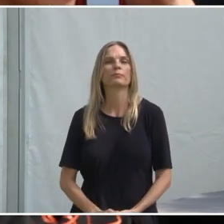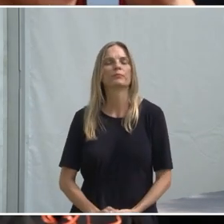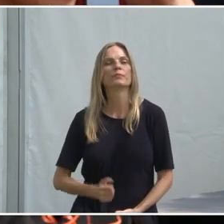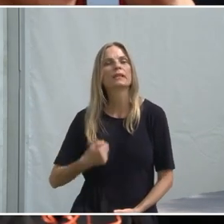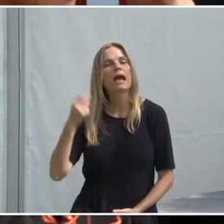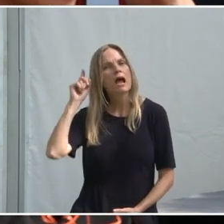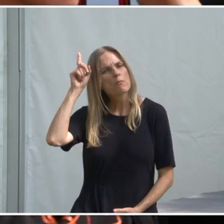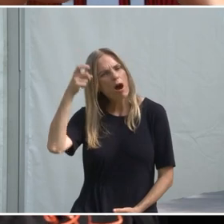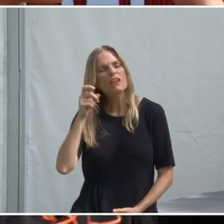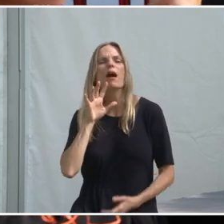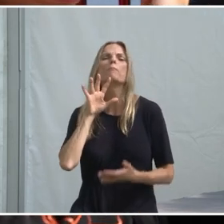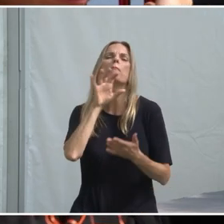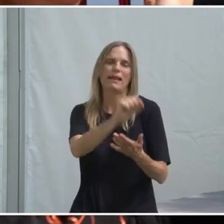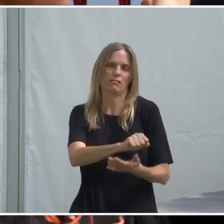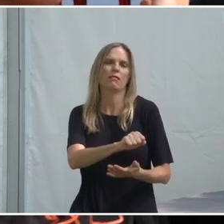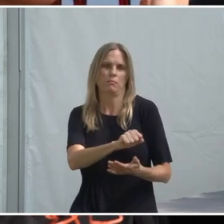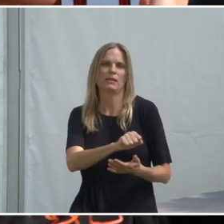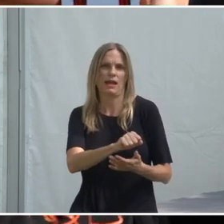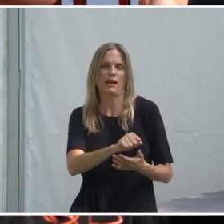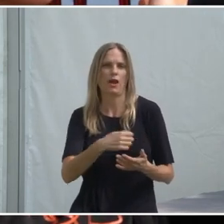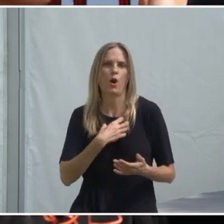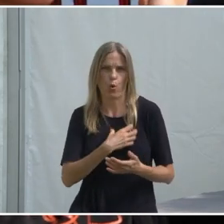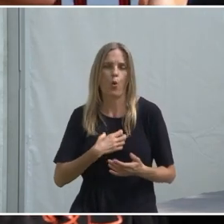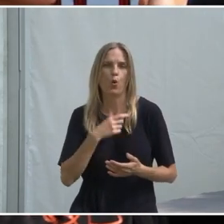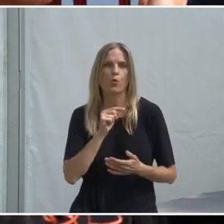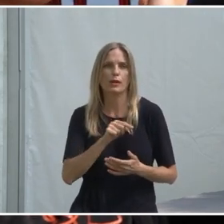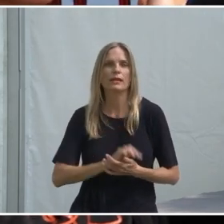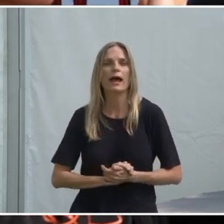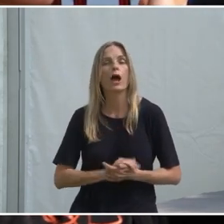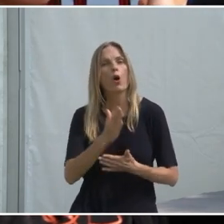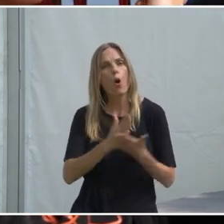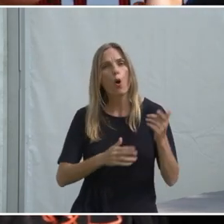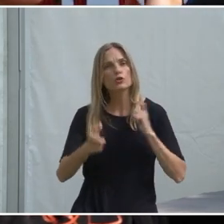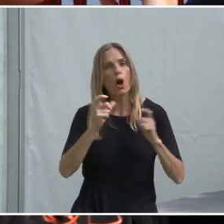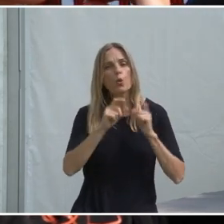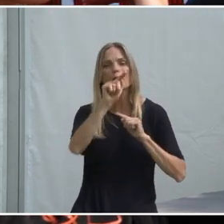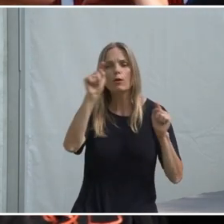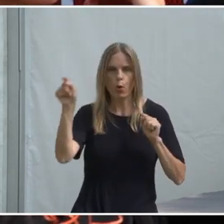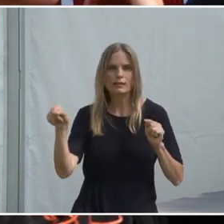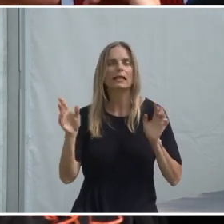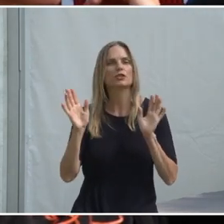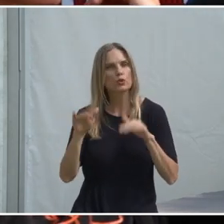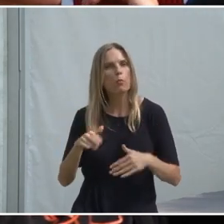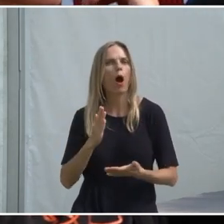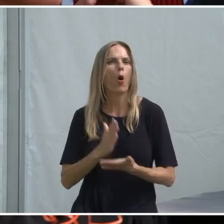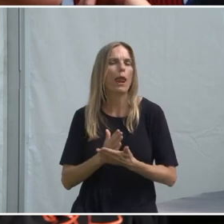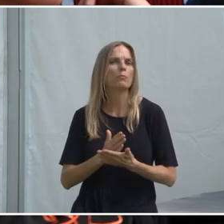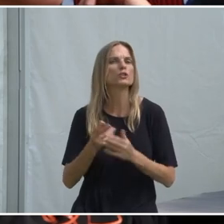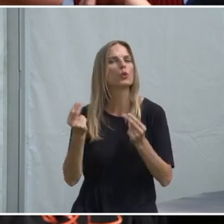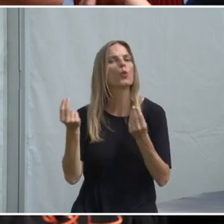actually noticing part. We have already in some universities, we have some